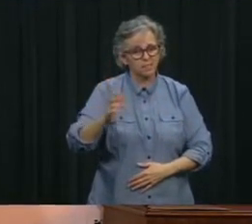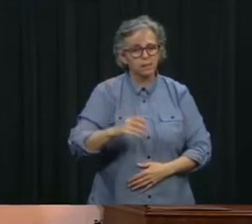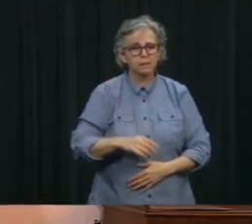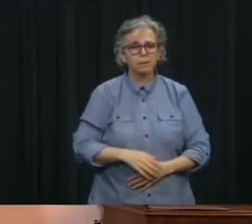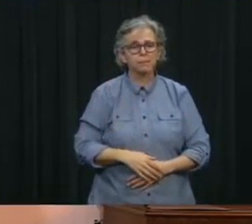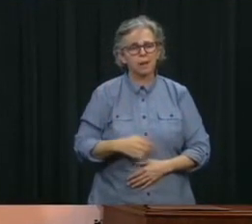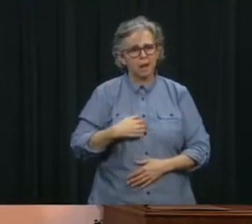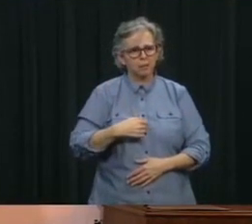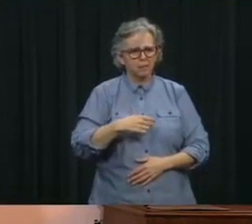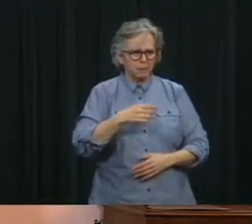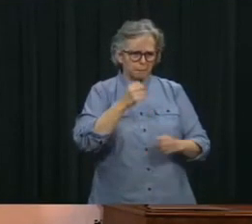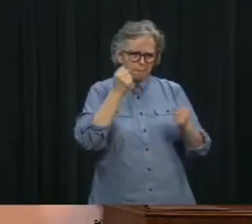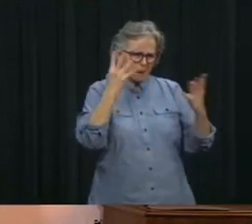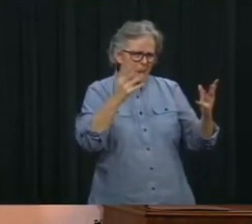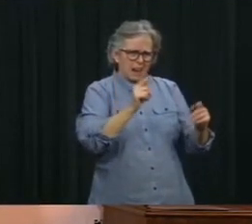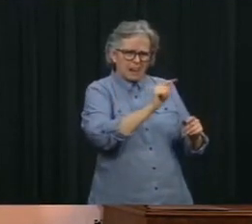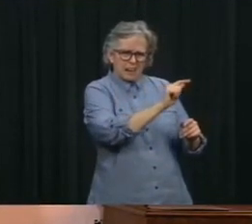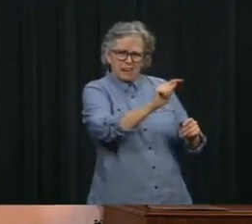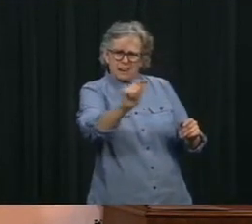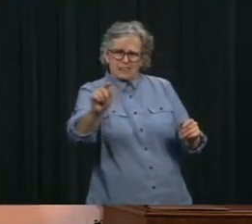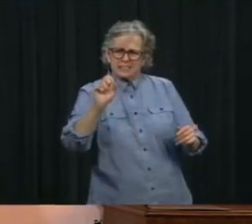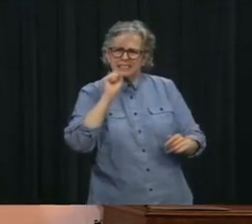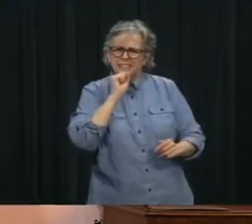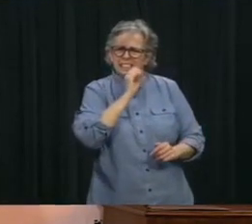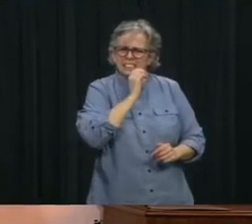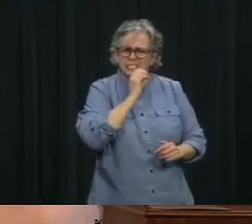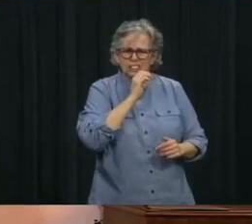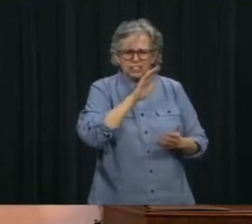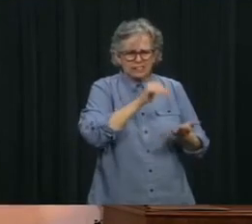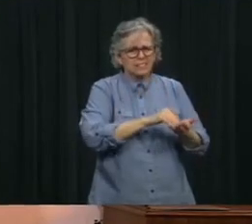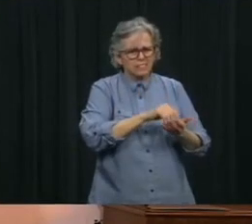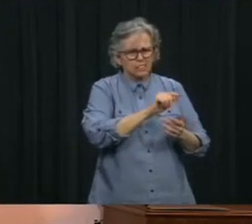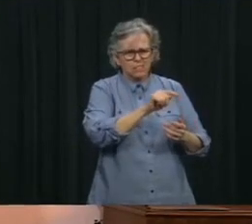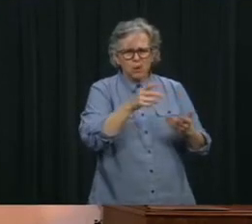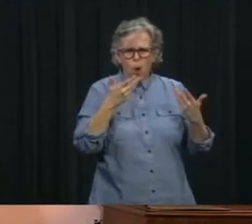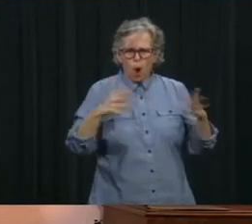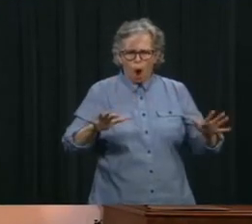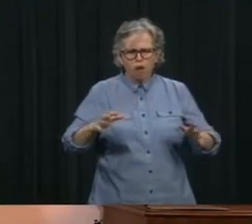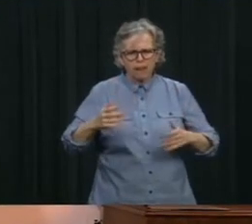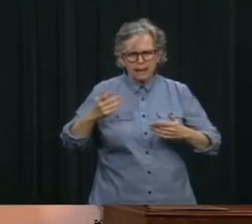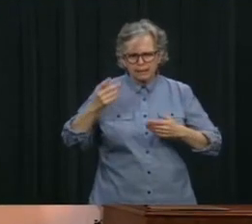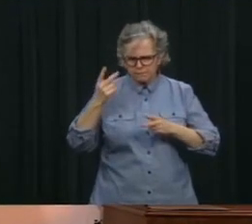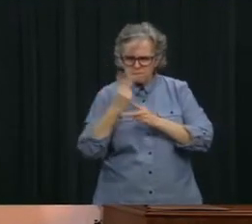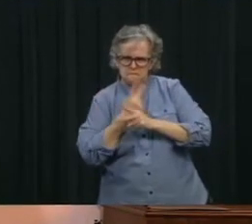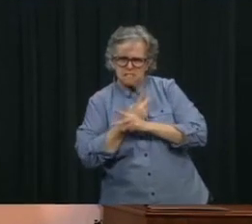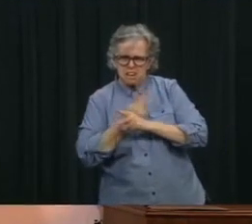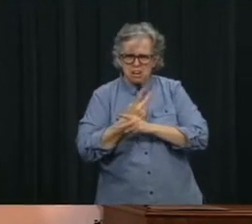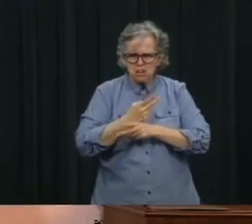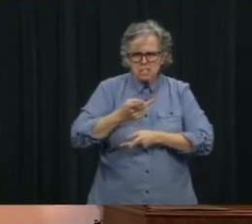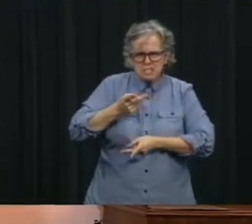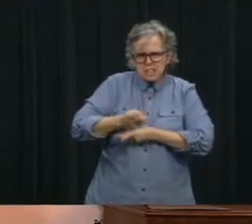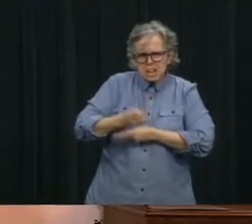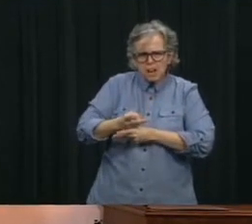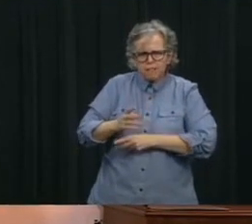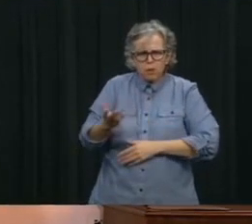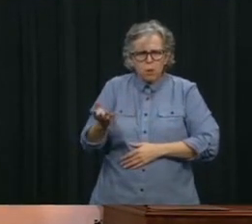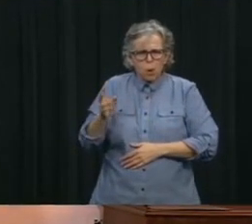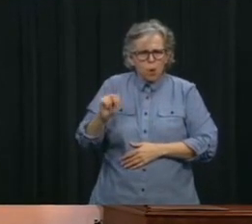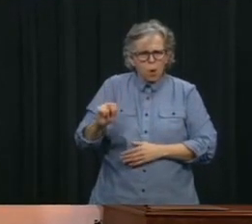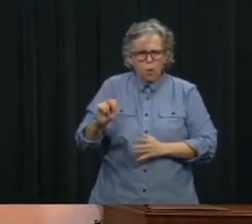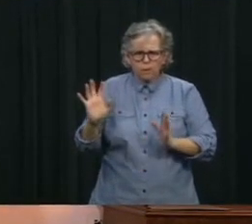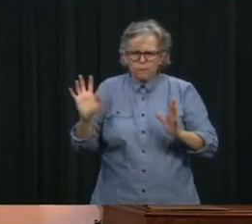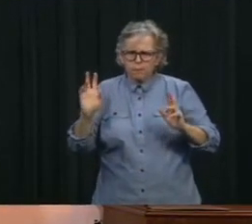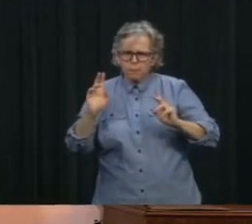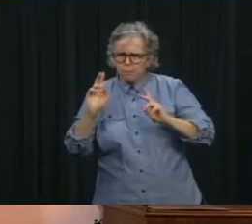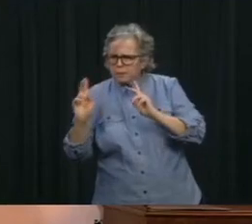of our senior citizen centers has taken care to make sure that the congregate feeding program, where the seniors